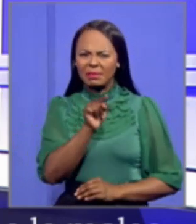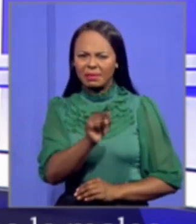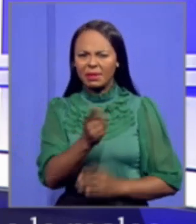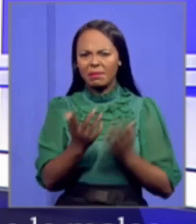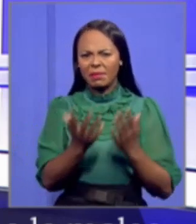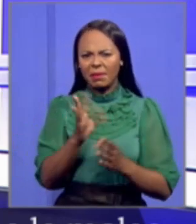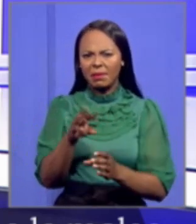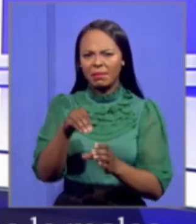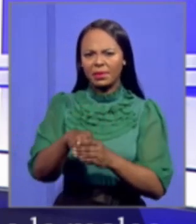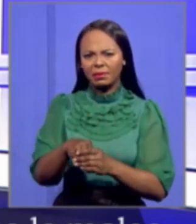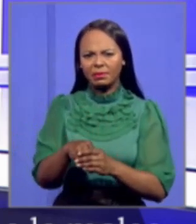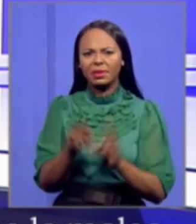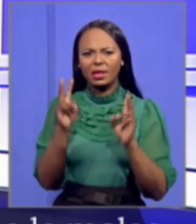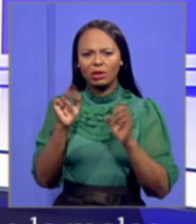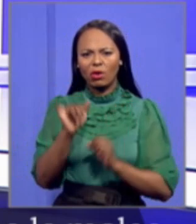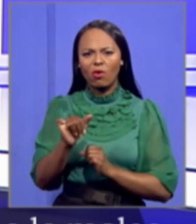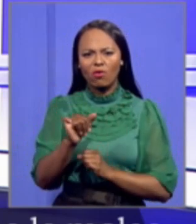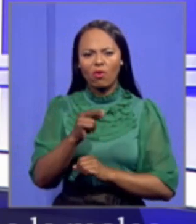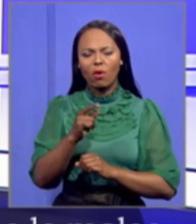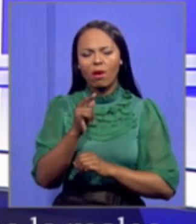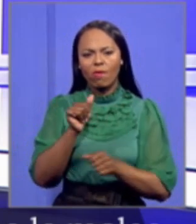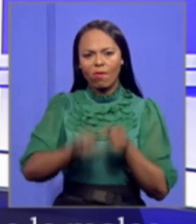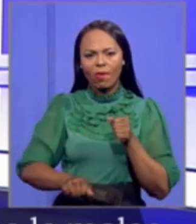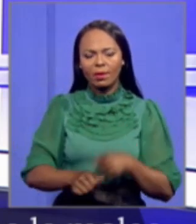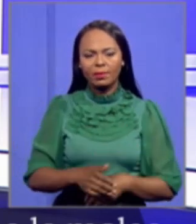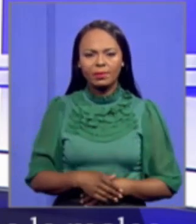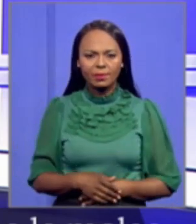ba amahanywa le diketso tsa lebollo.